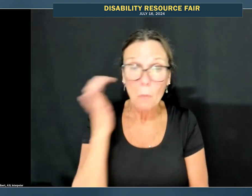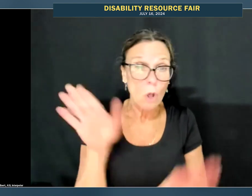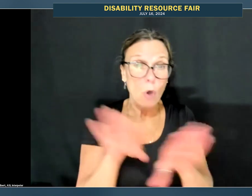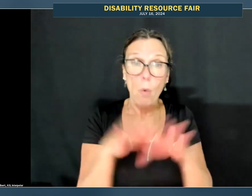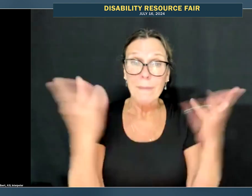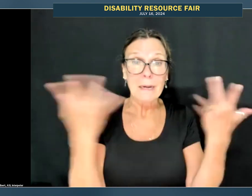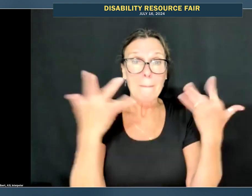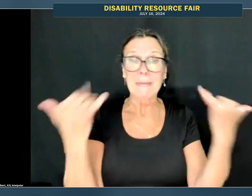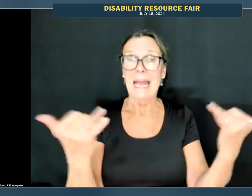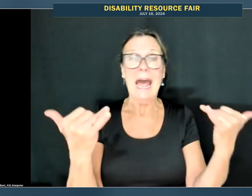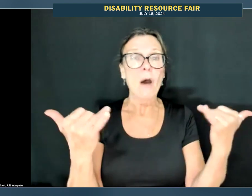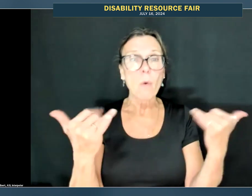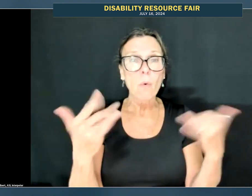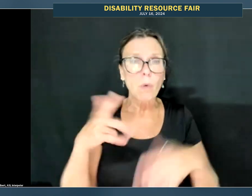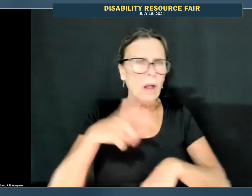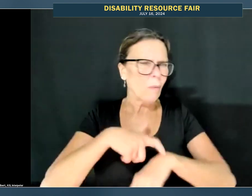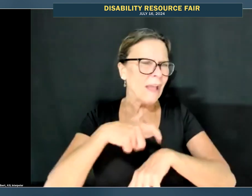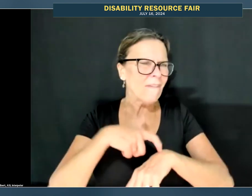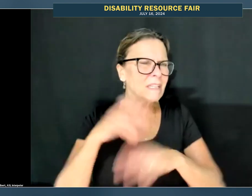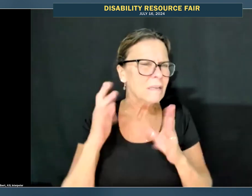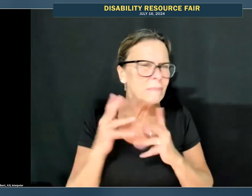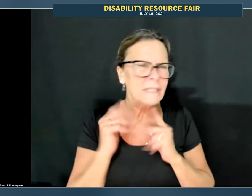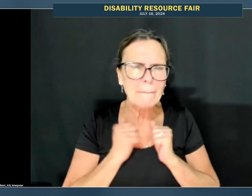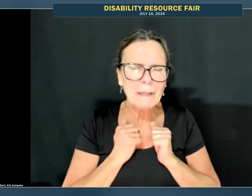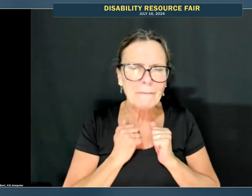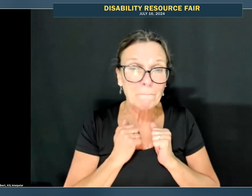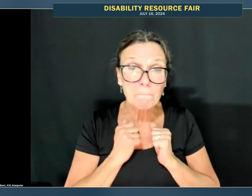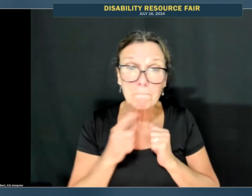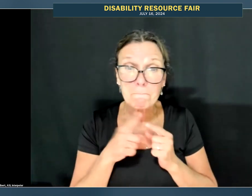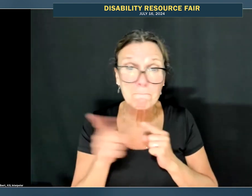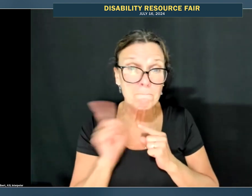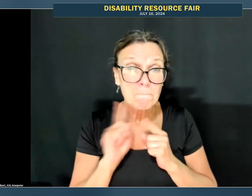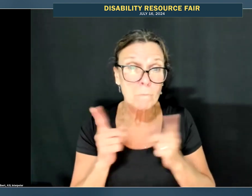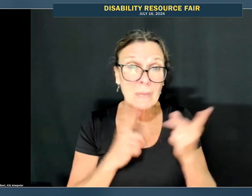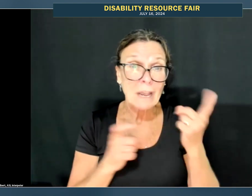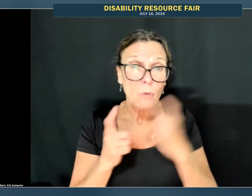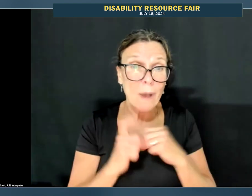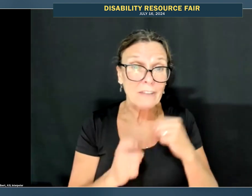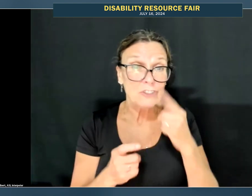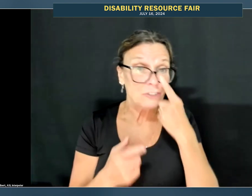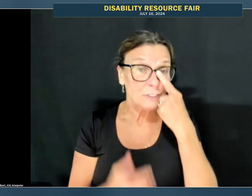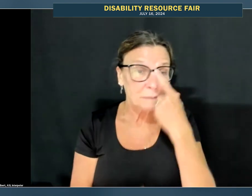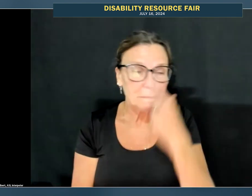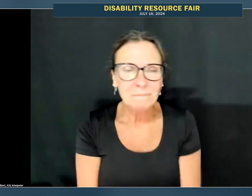now while we have some time. Does anyone have any questions for any of the presenters?